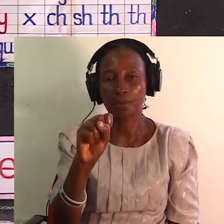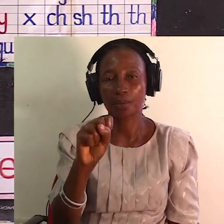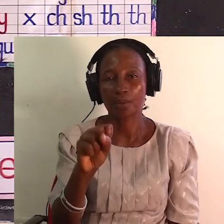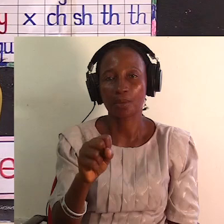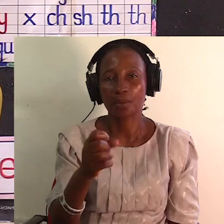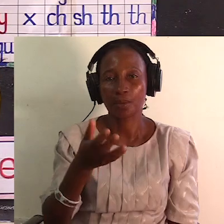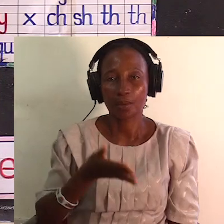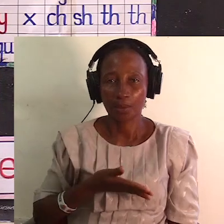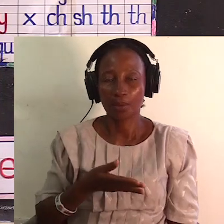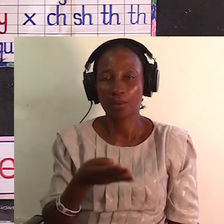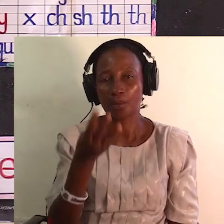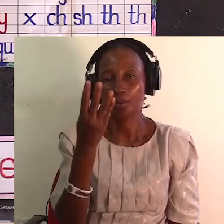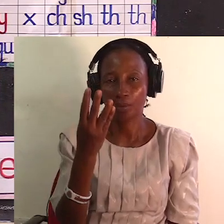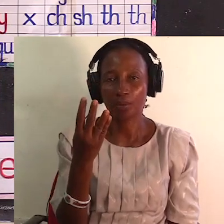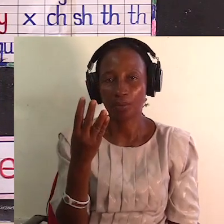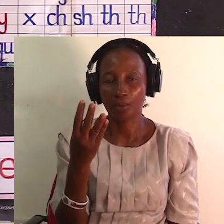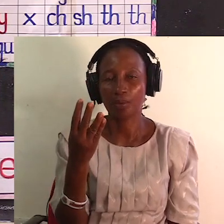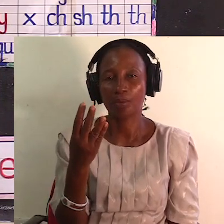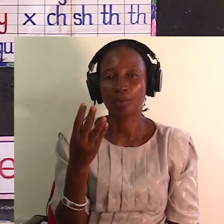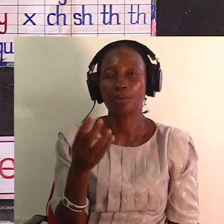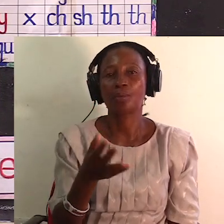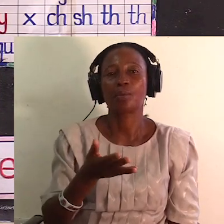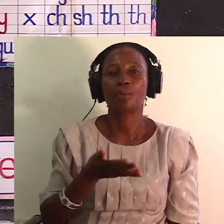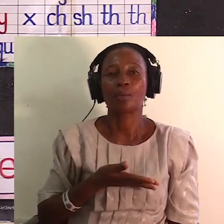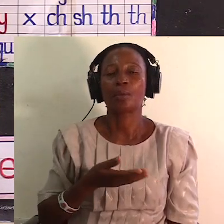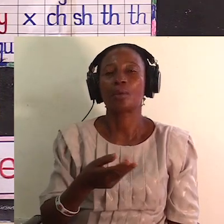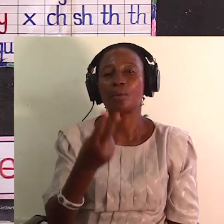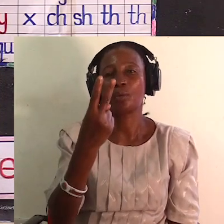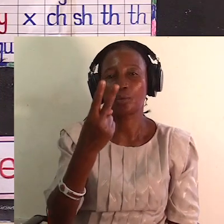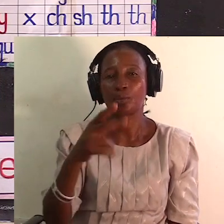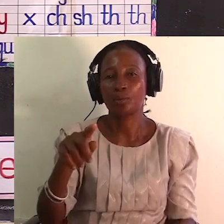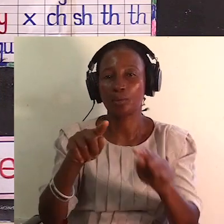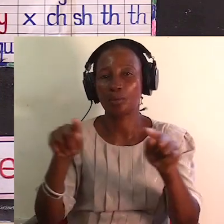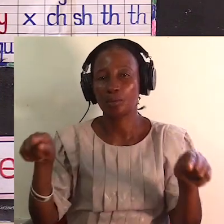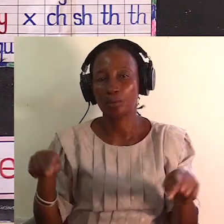Now you have 4 sounds. You are left with 2 boxes.